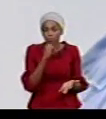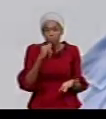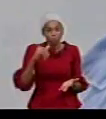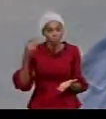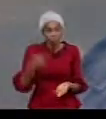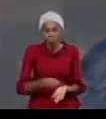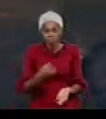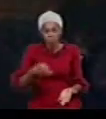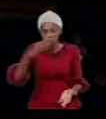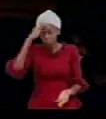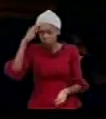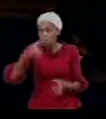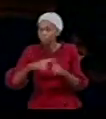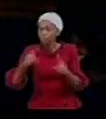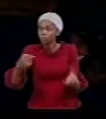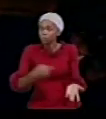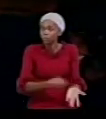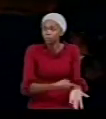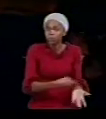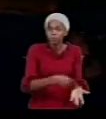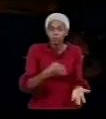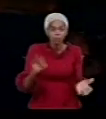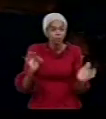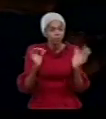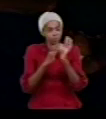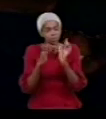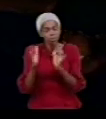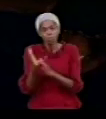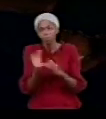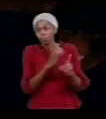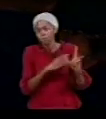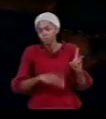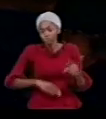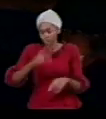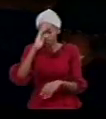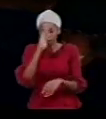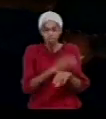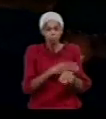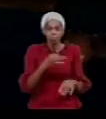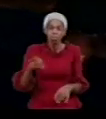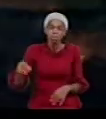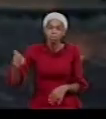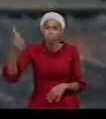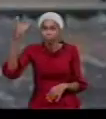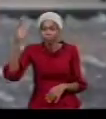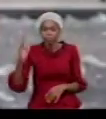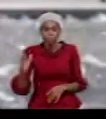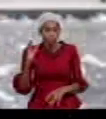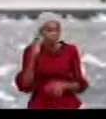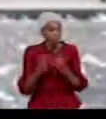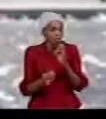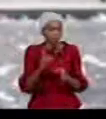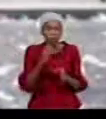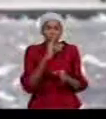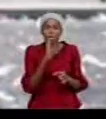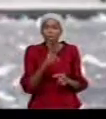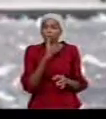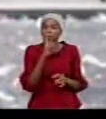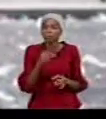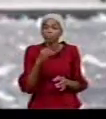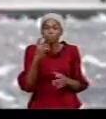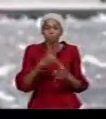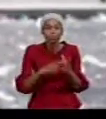it's the gospel of Jesus Christ, the Son of God. If you are sure of what you are